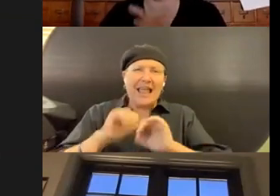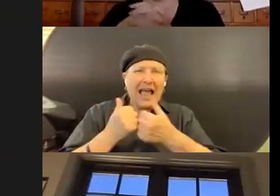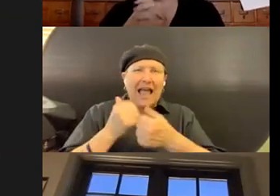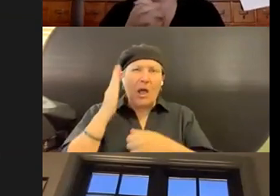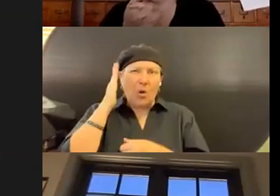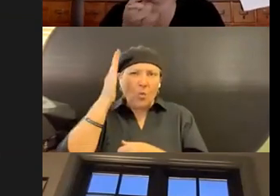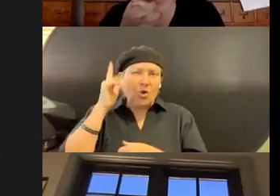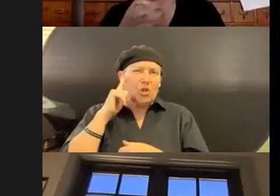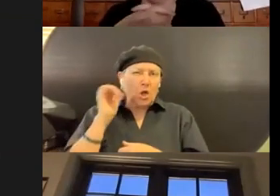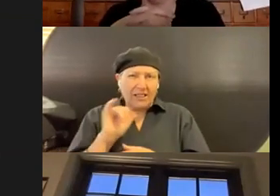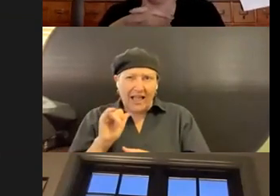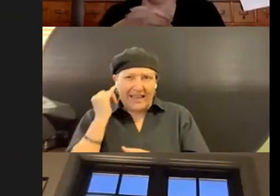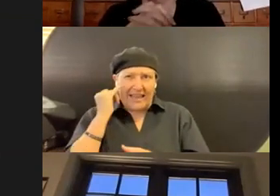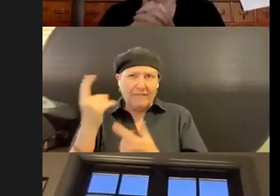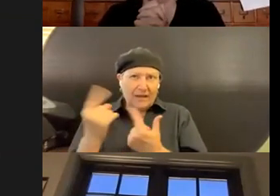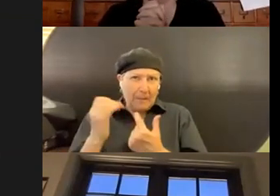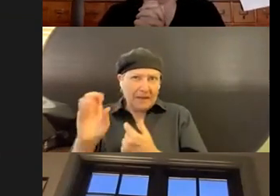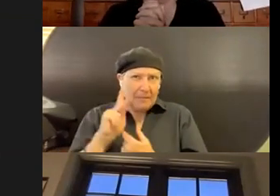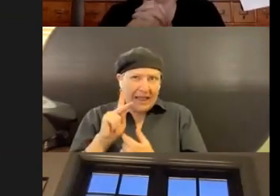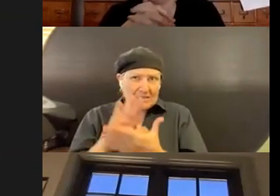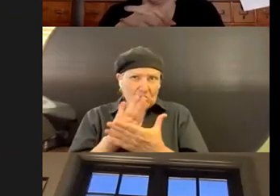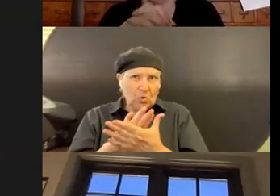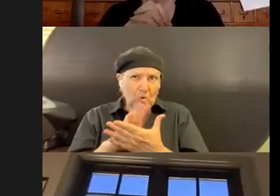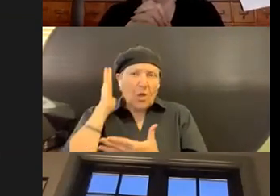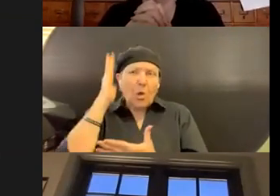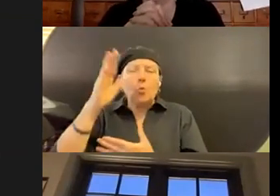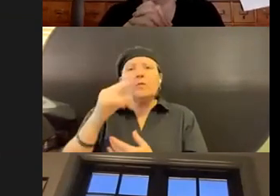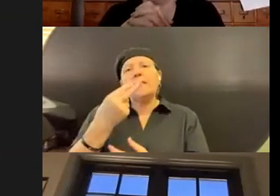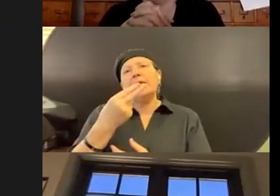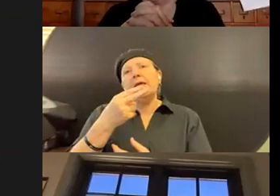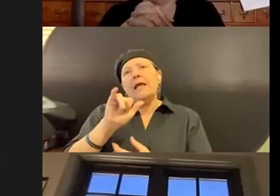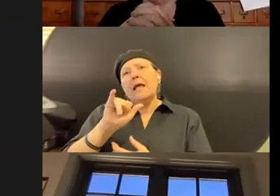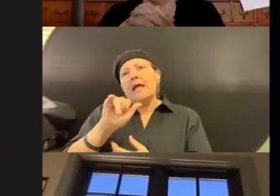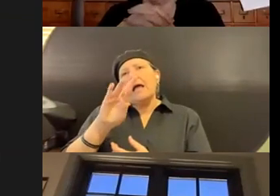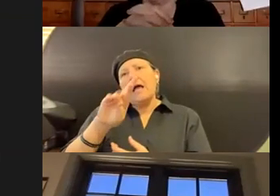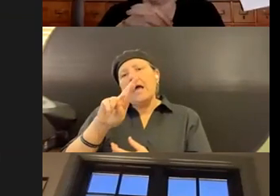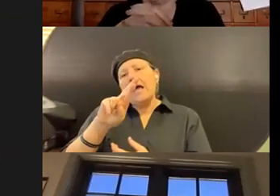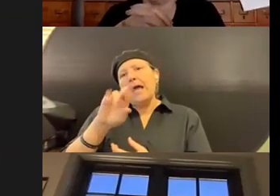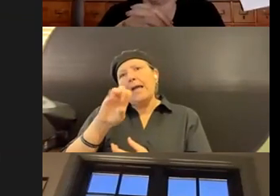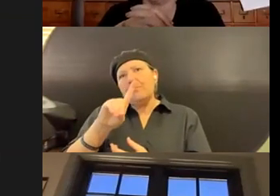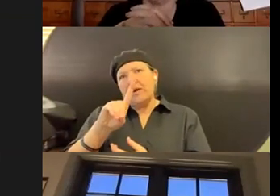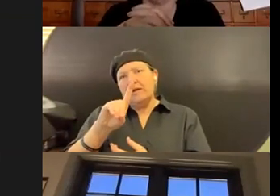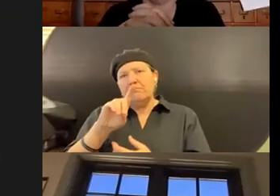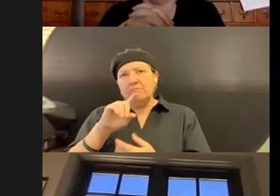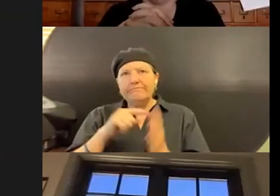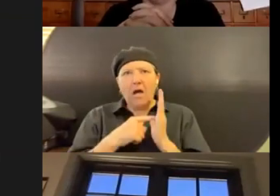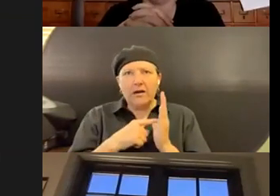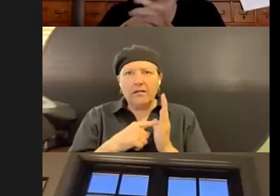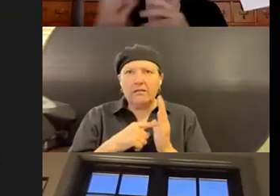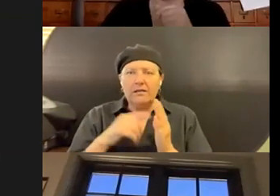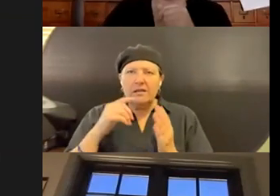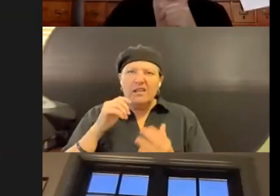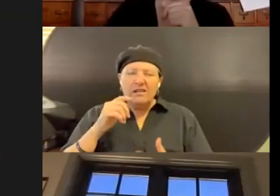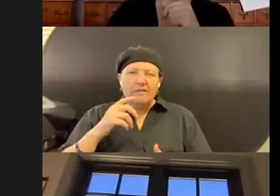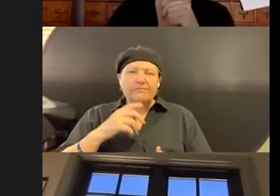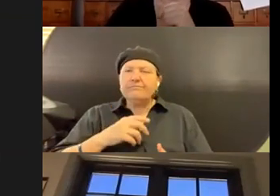school, it would be sort of a hybrid model where we would have less children on campus. And obviously